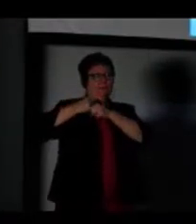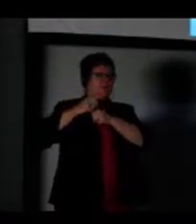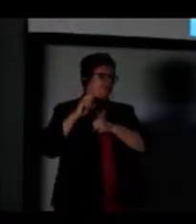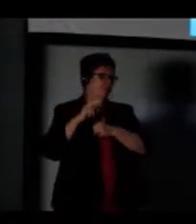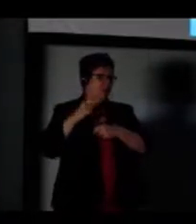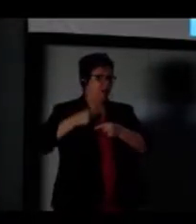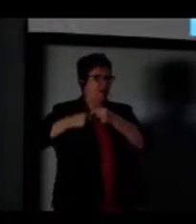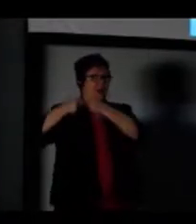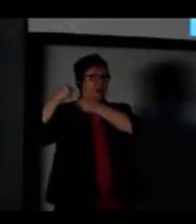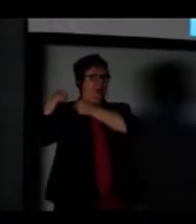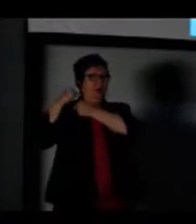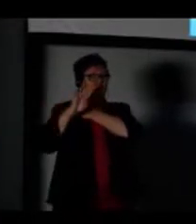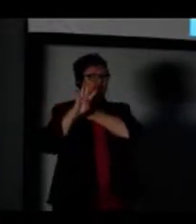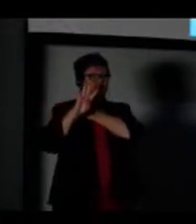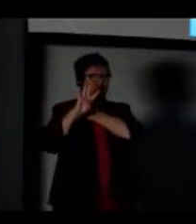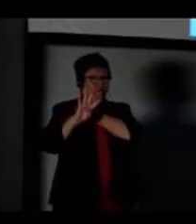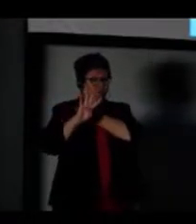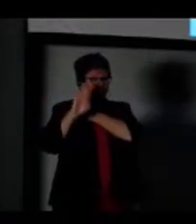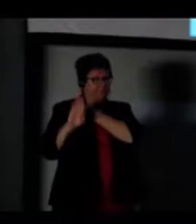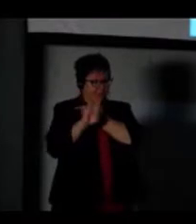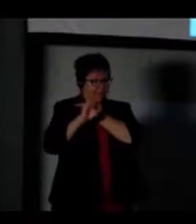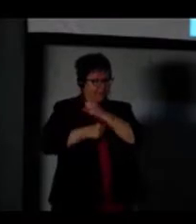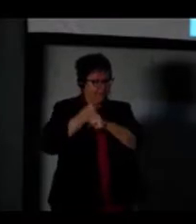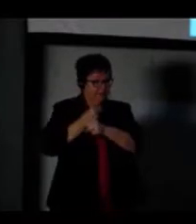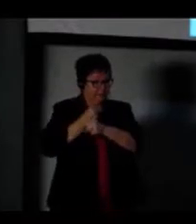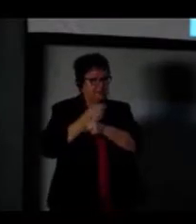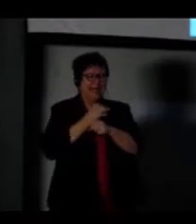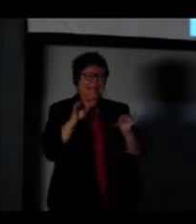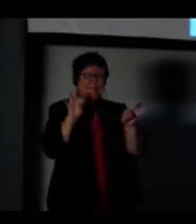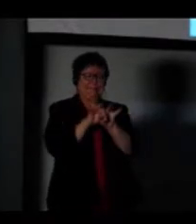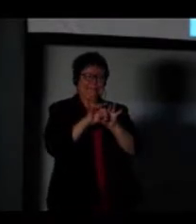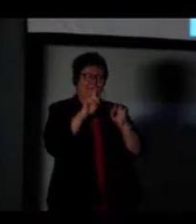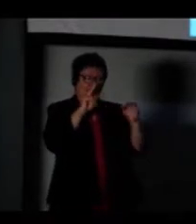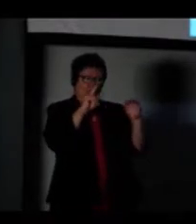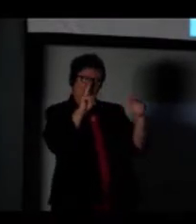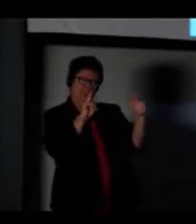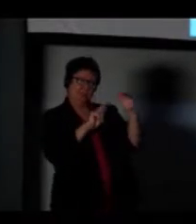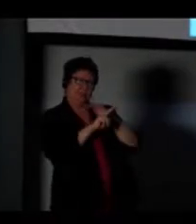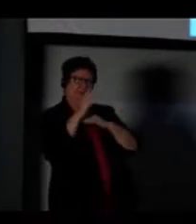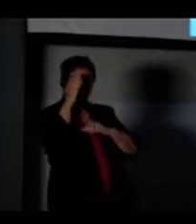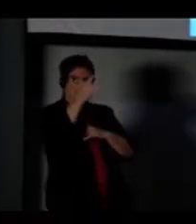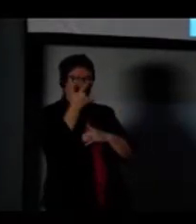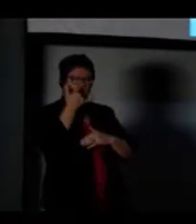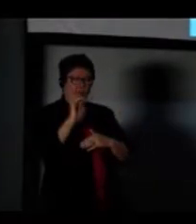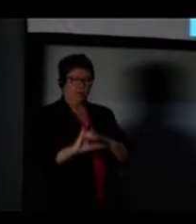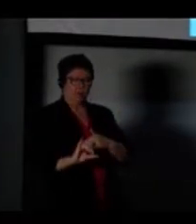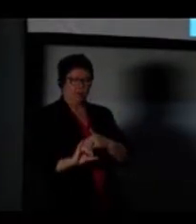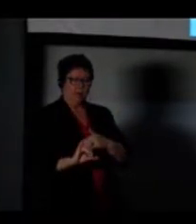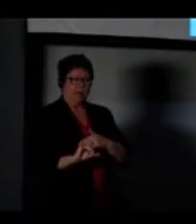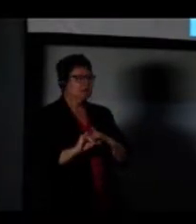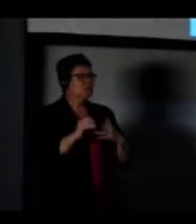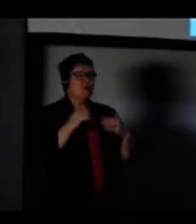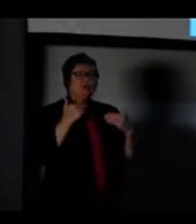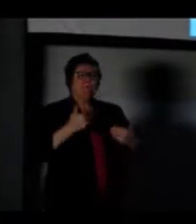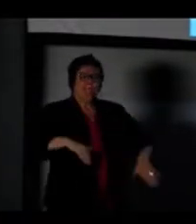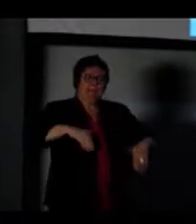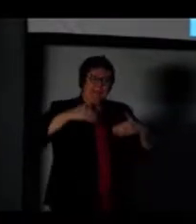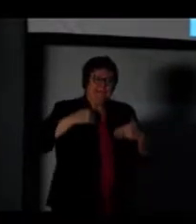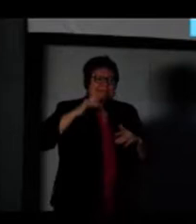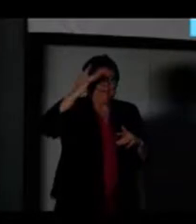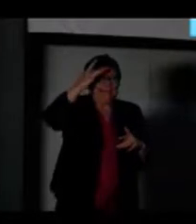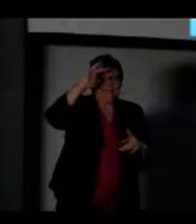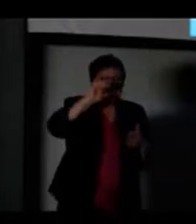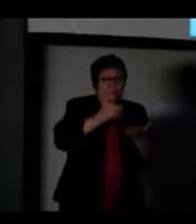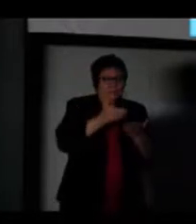4 billion years. And a key part of predicting the future as well. So an amazing intellectual asset, but it's very